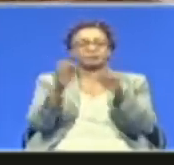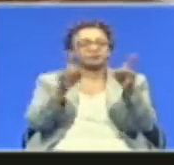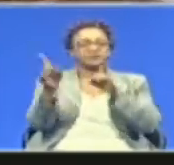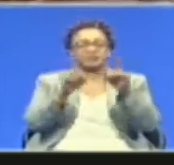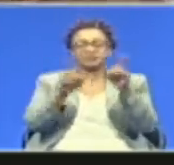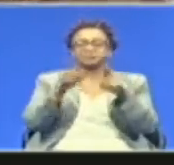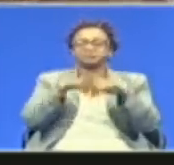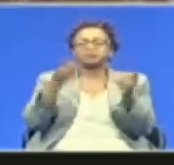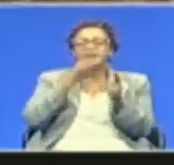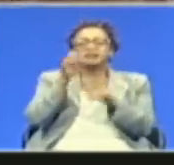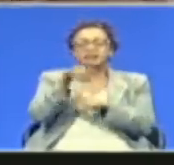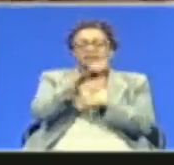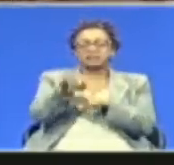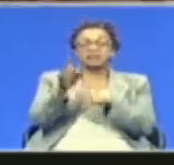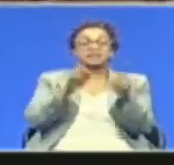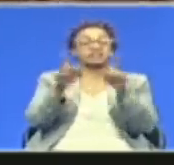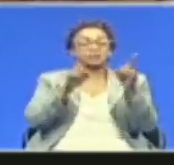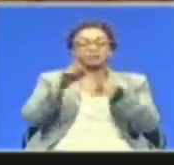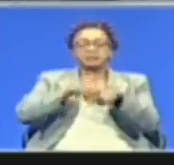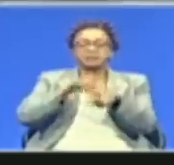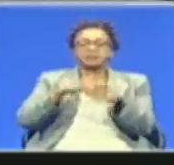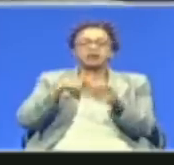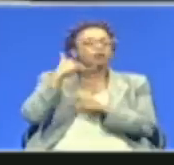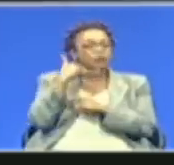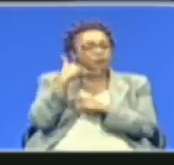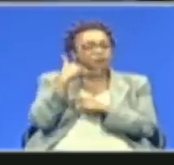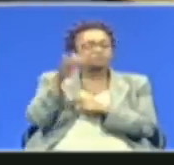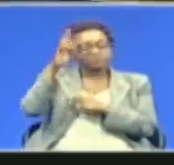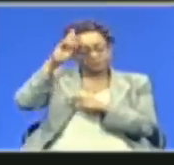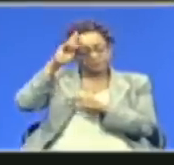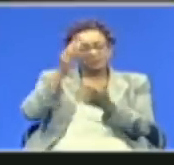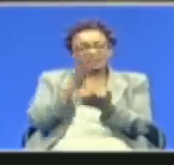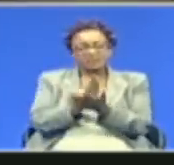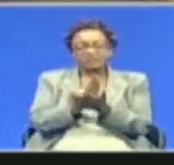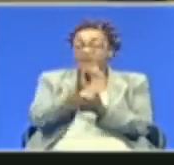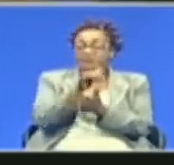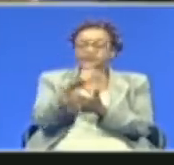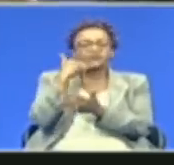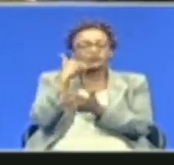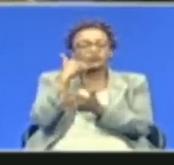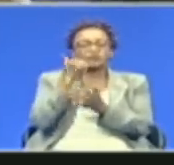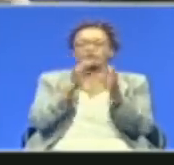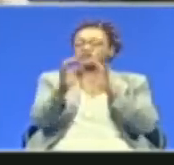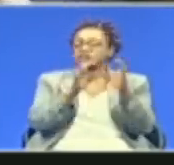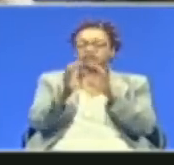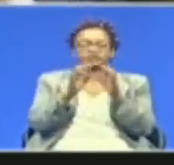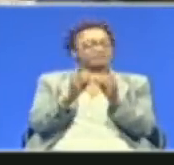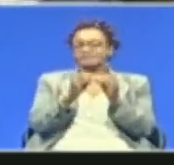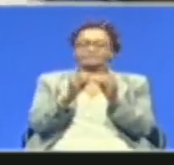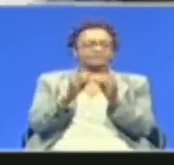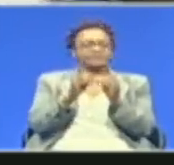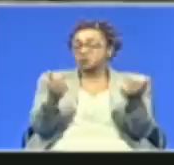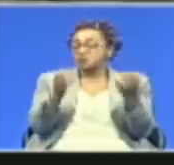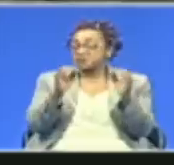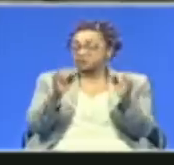home cancelled the trip after receiving a phone call. Police believe that the phone conversation did not go down well with the now